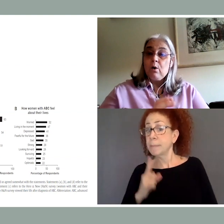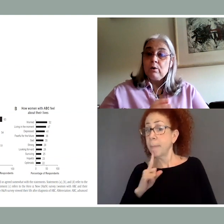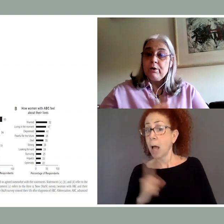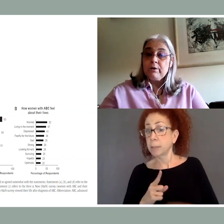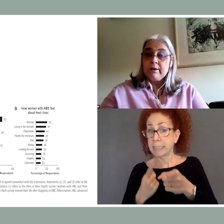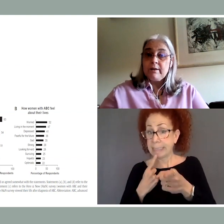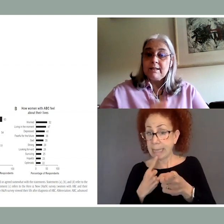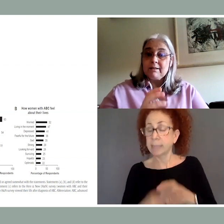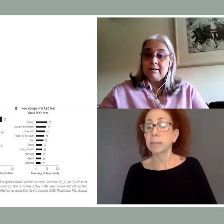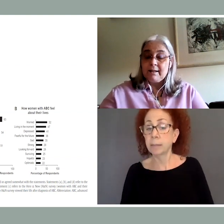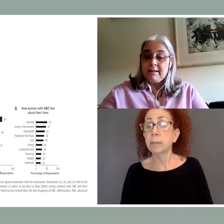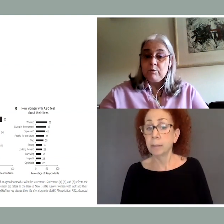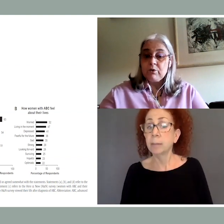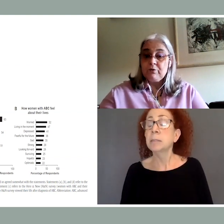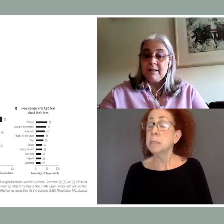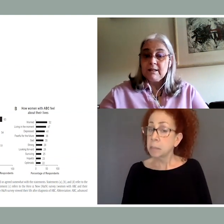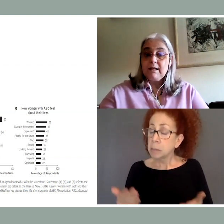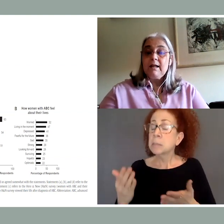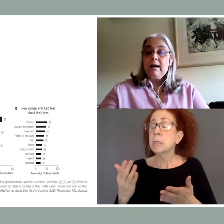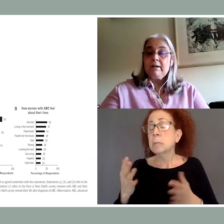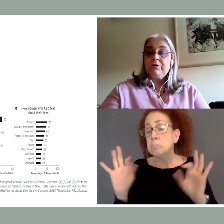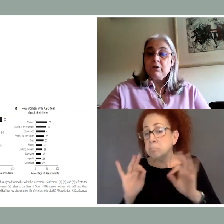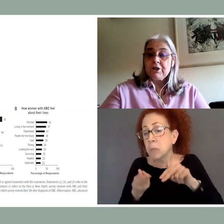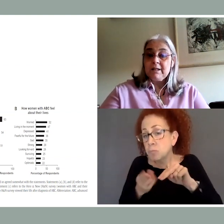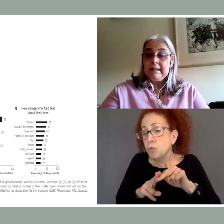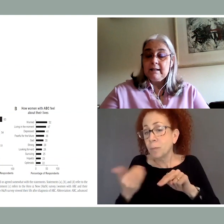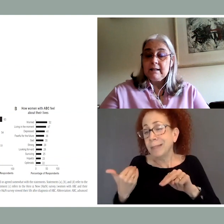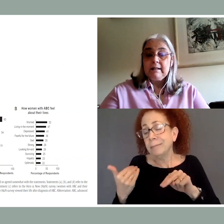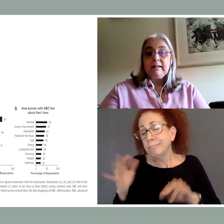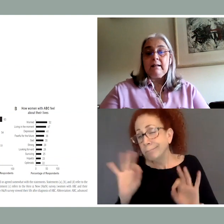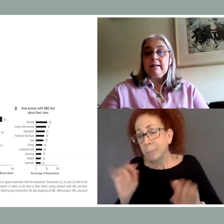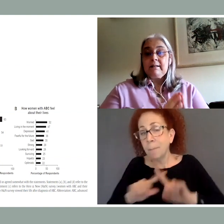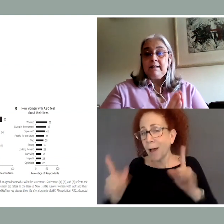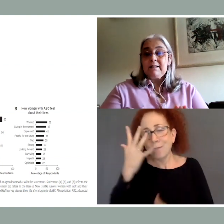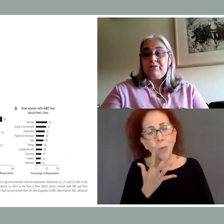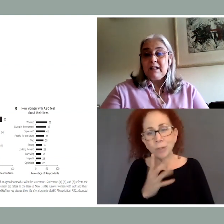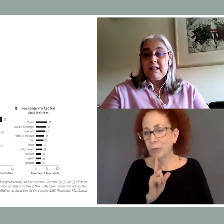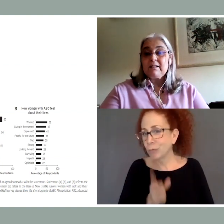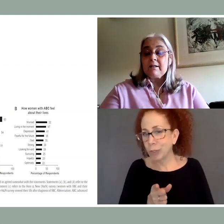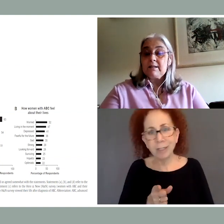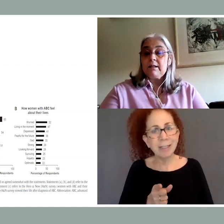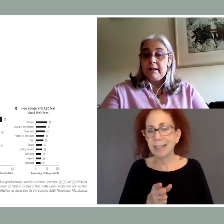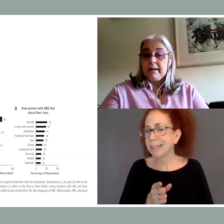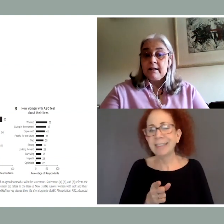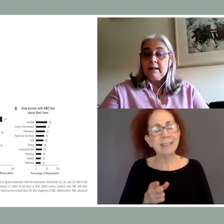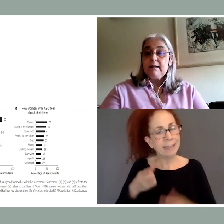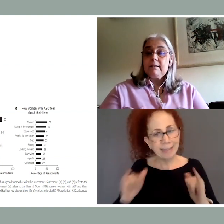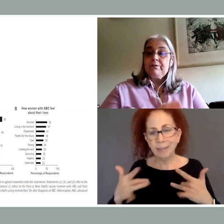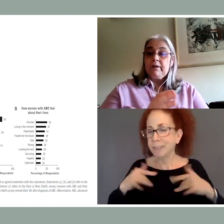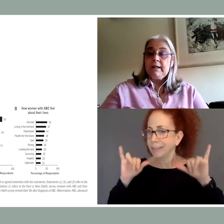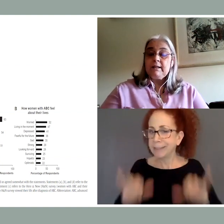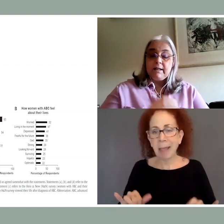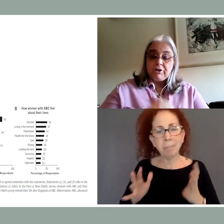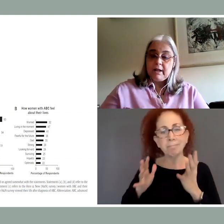that although there is a slight improvement, unfortunately, these feelings are still there.